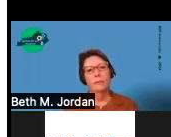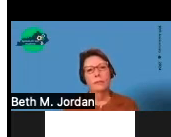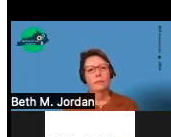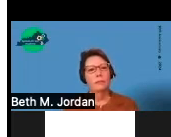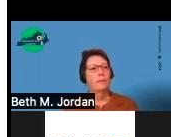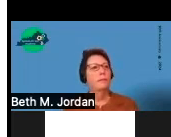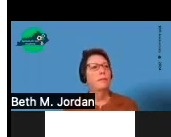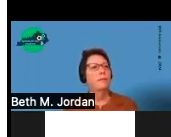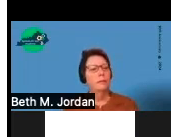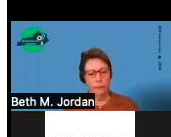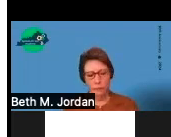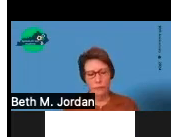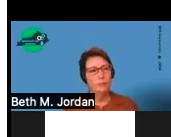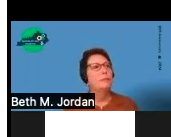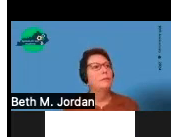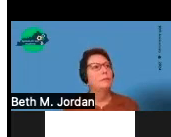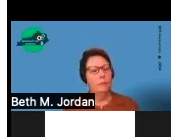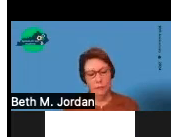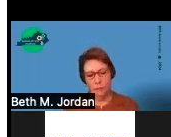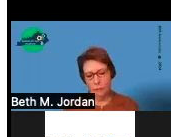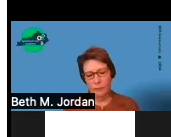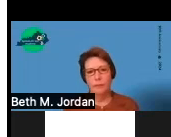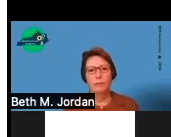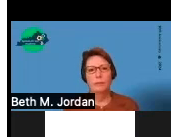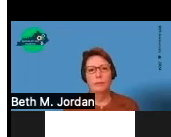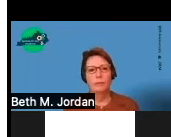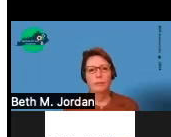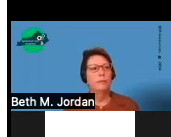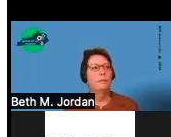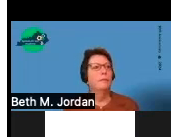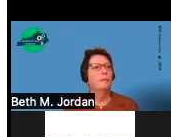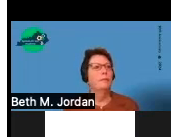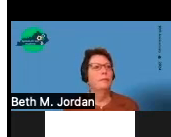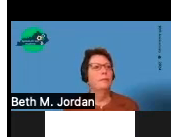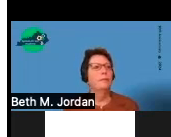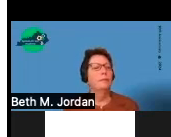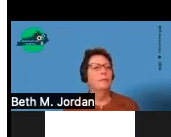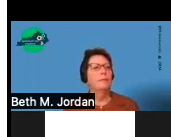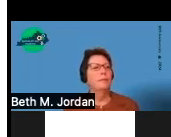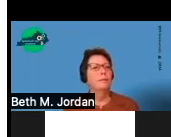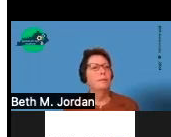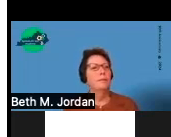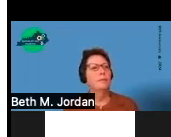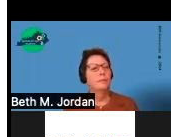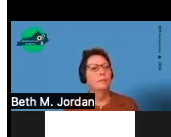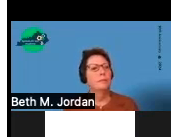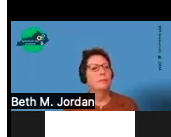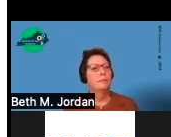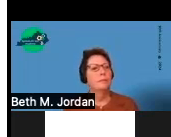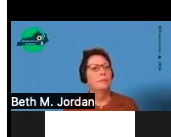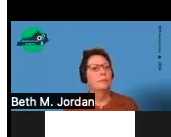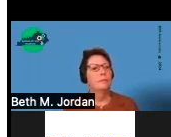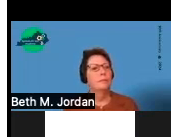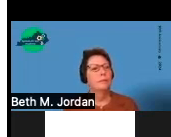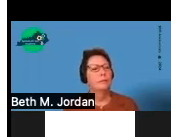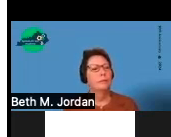first cohort of 4 states to submit a reentry 1115 application to CMS. We're hoping to have approval by